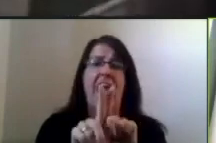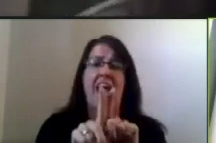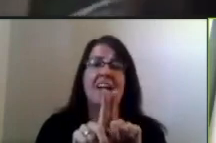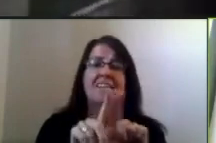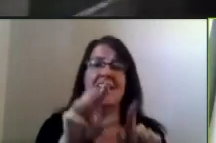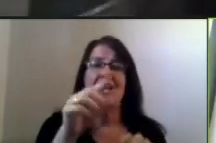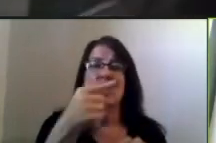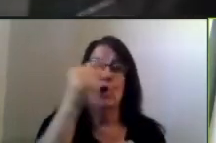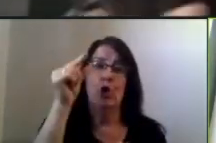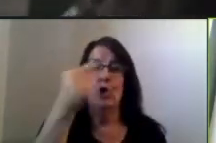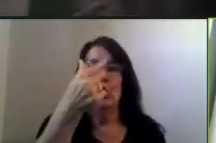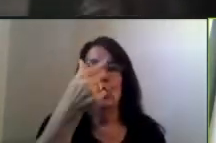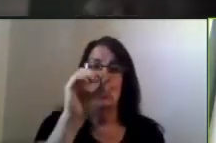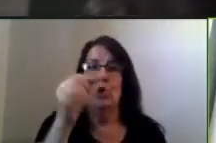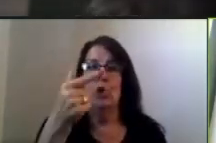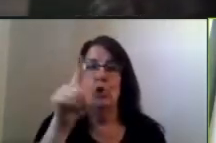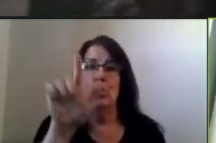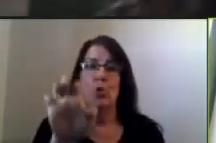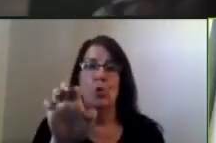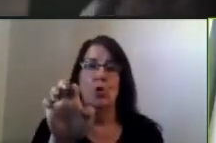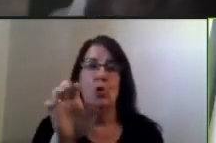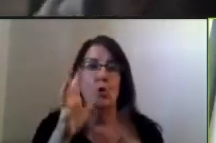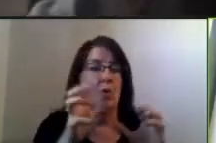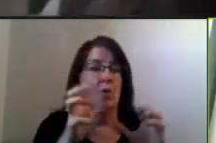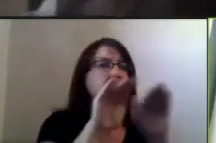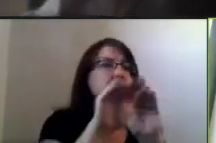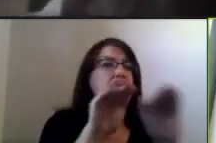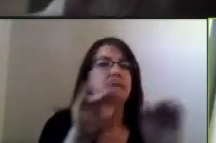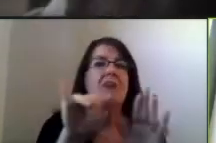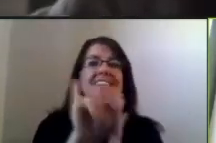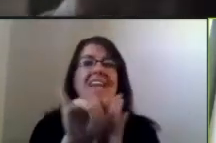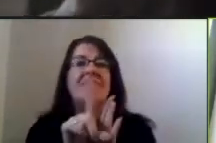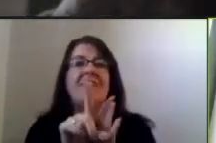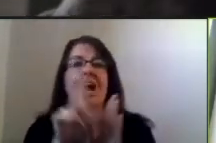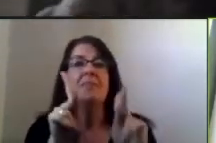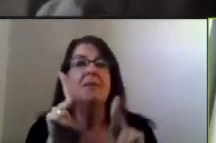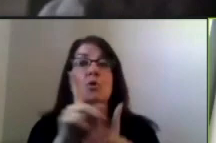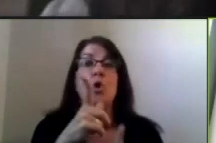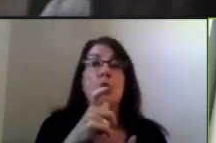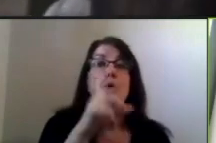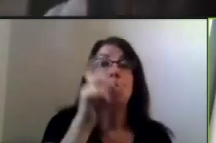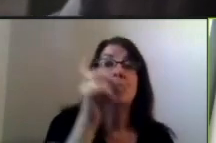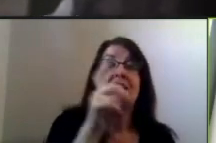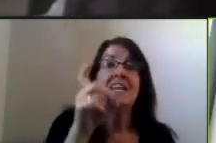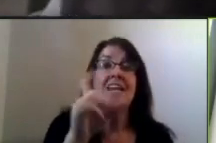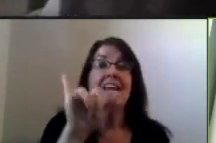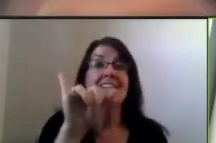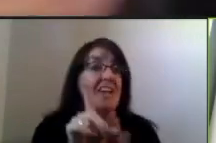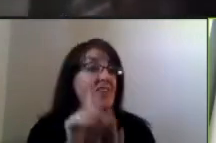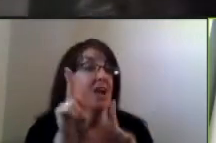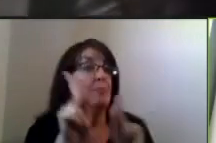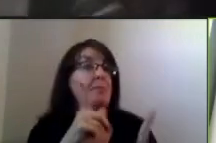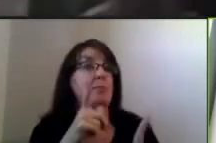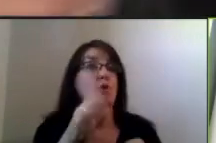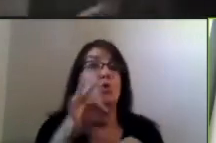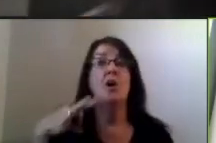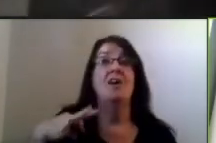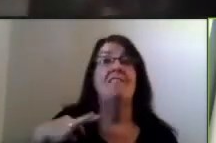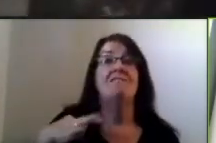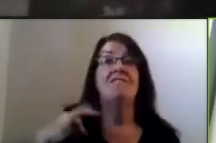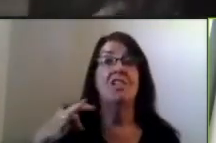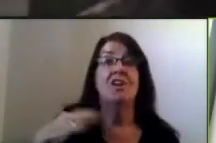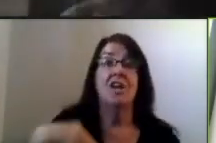form where we wanted to identify people in our community who were in need and then identify people who would be willing to volunteer and